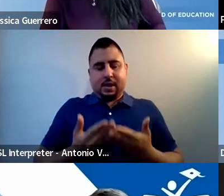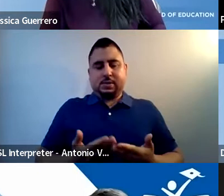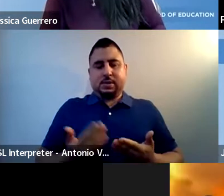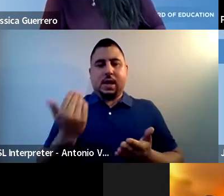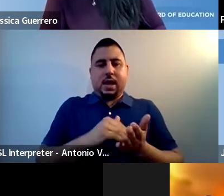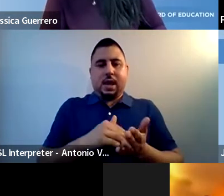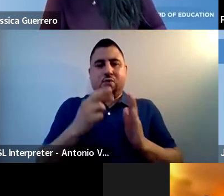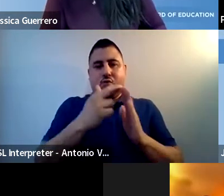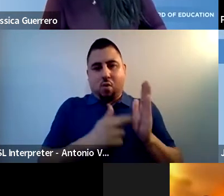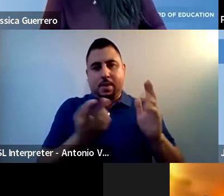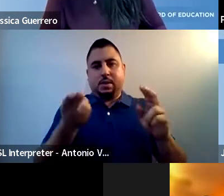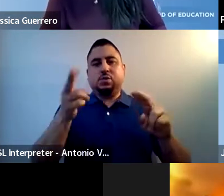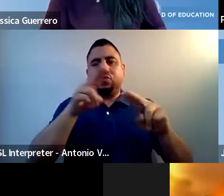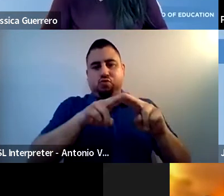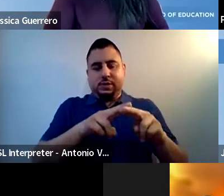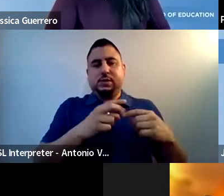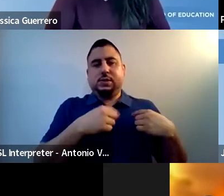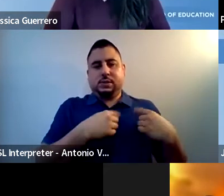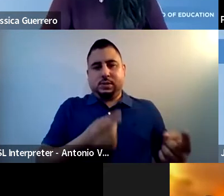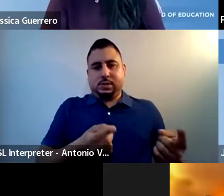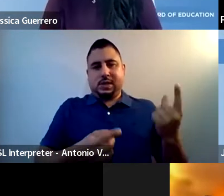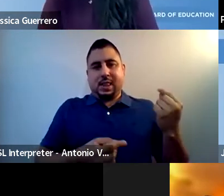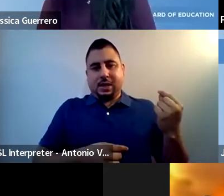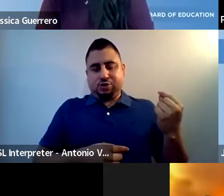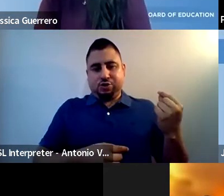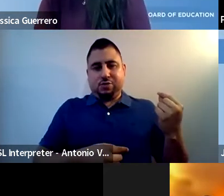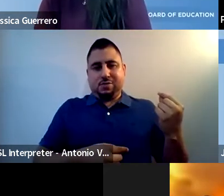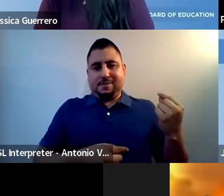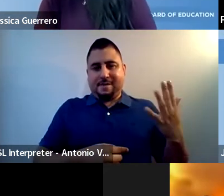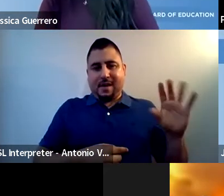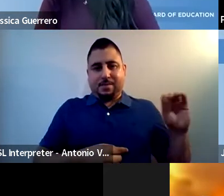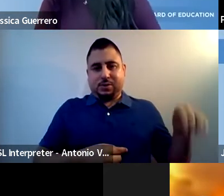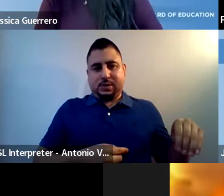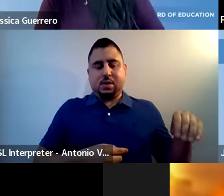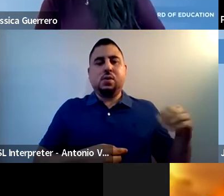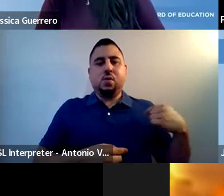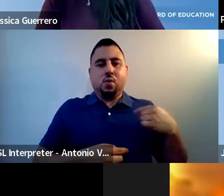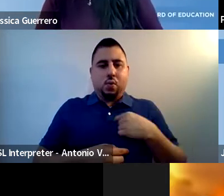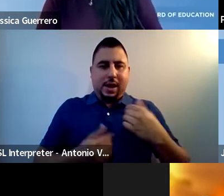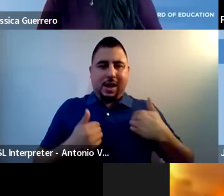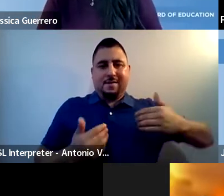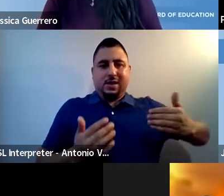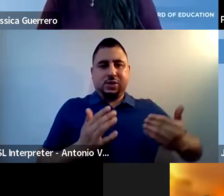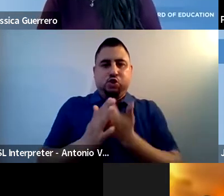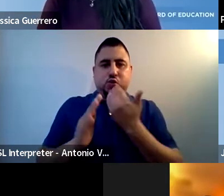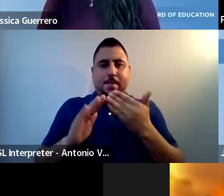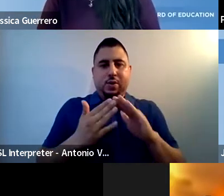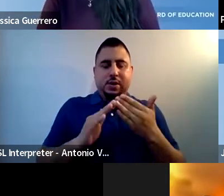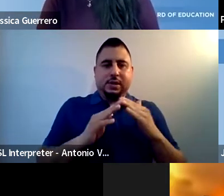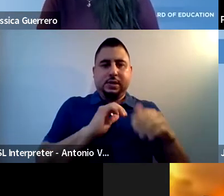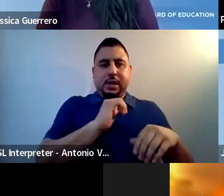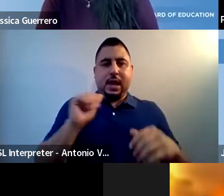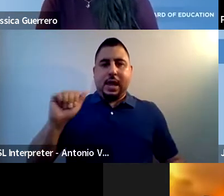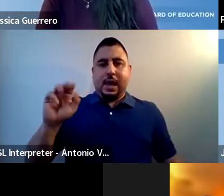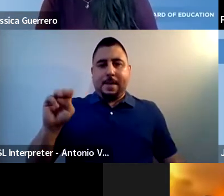again, enrollment has increased since last year, over 5%. We have these new communities coming in. Amber Ridge